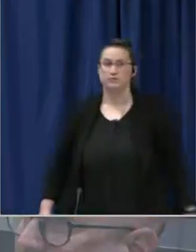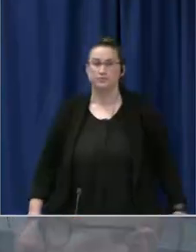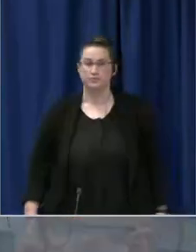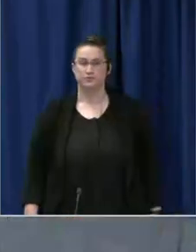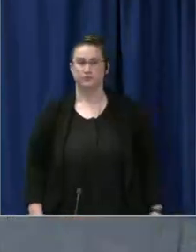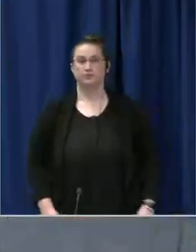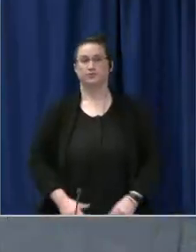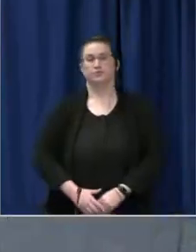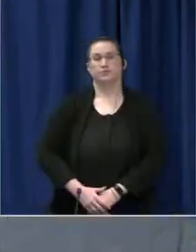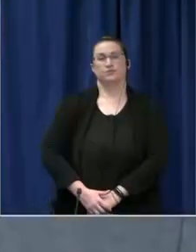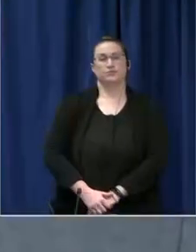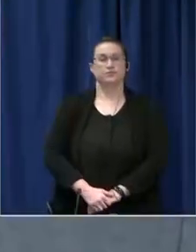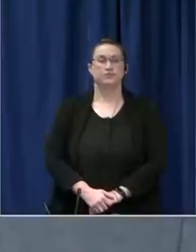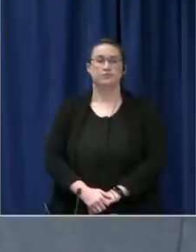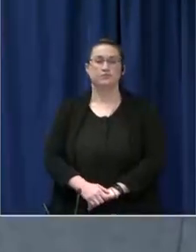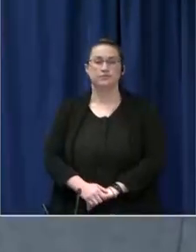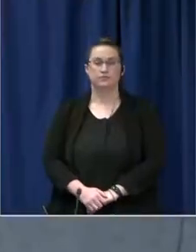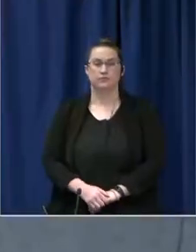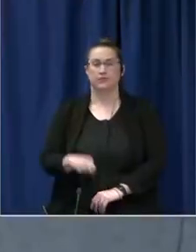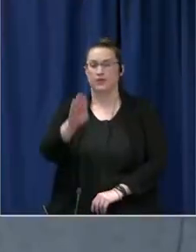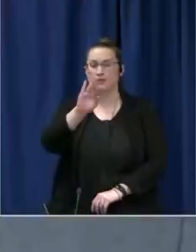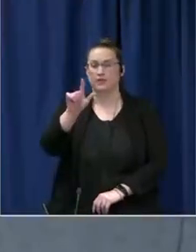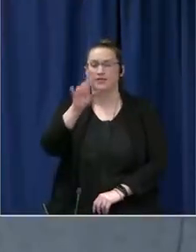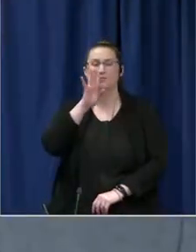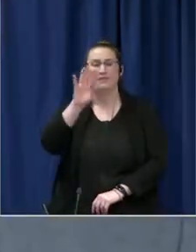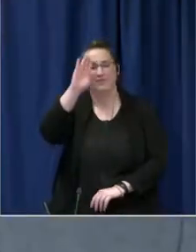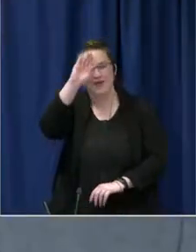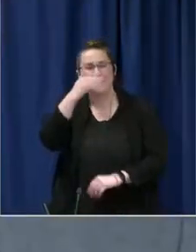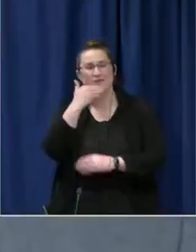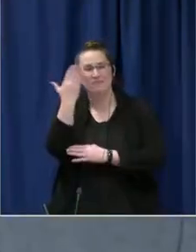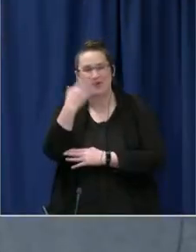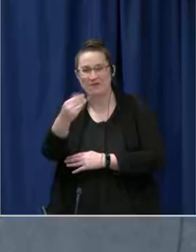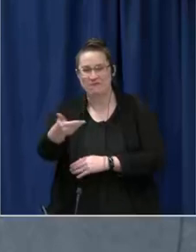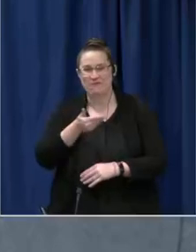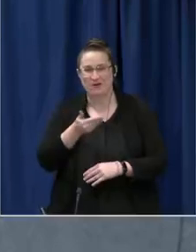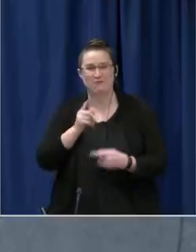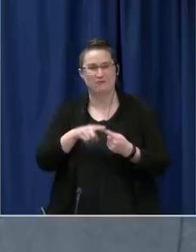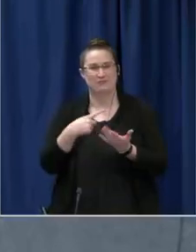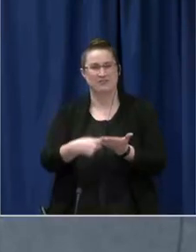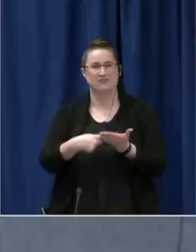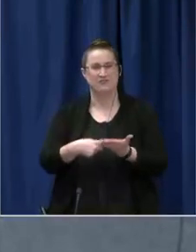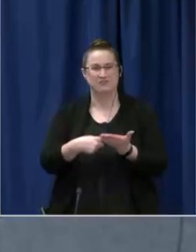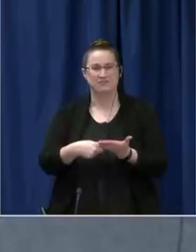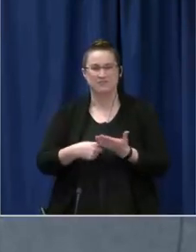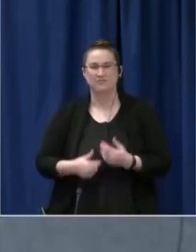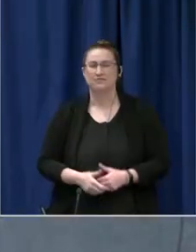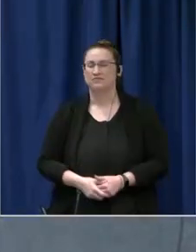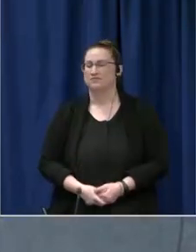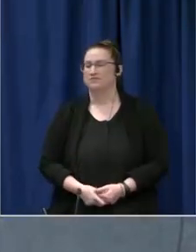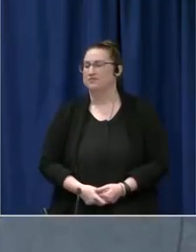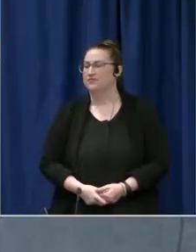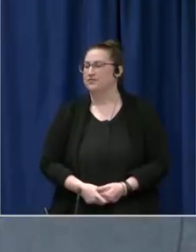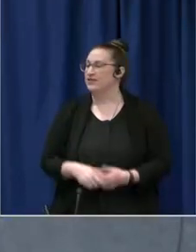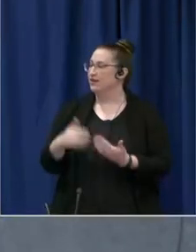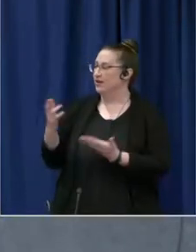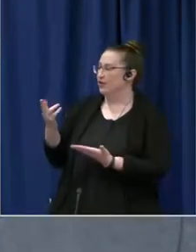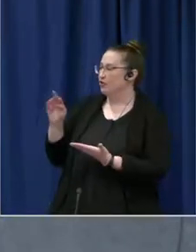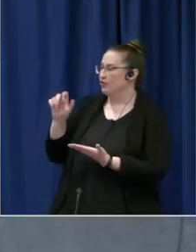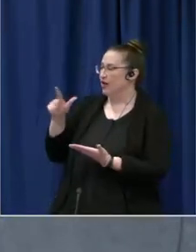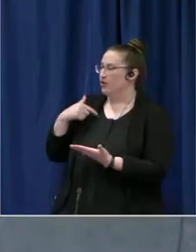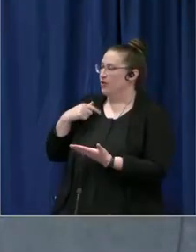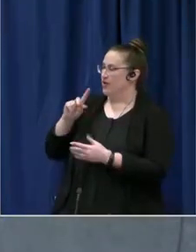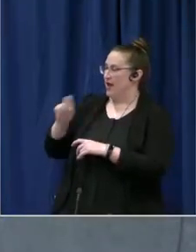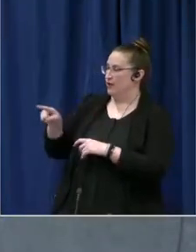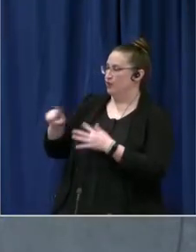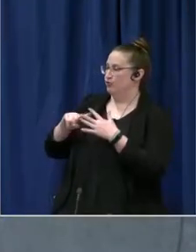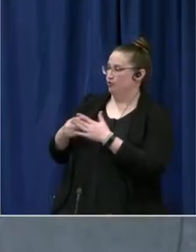you. Good morning and welcome to this discussion. So, Rachel, I'd like to ask you to